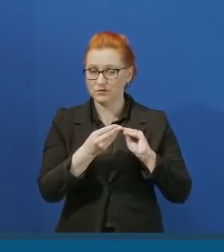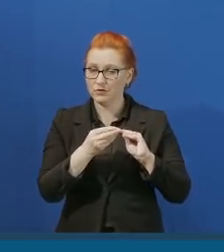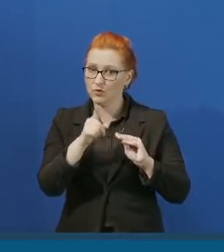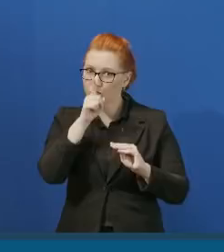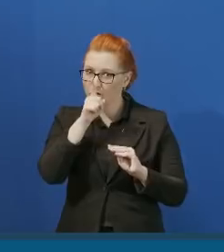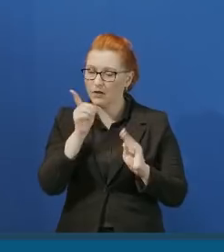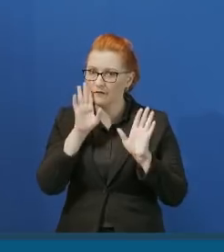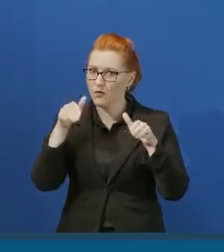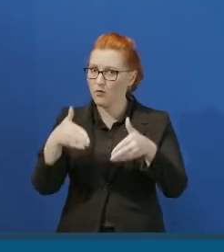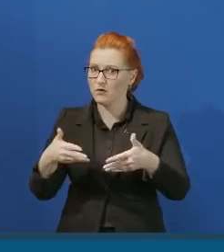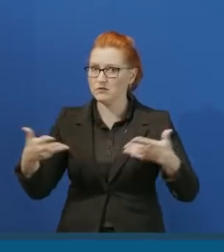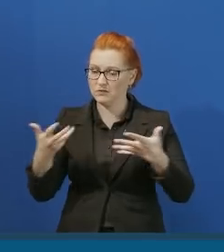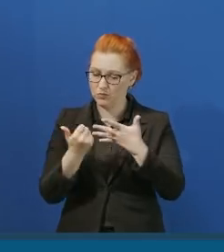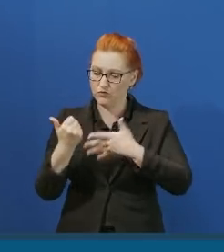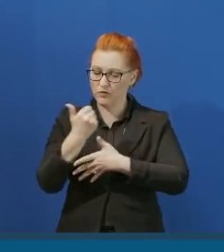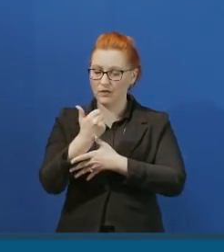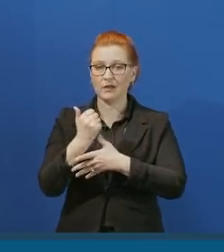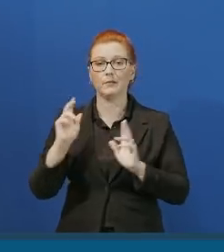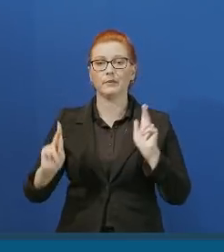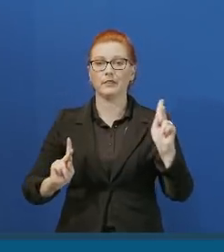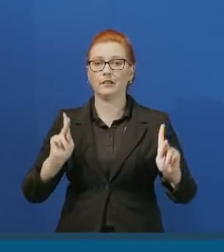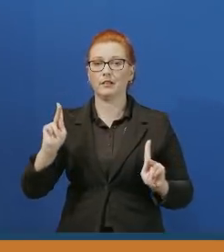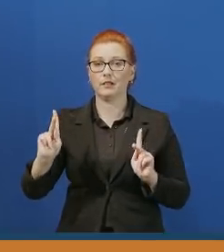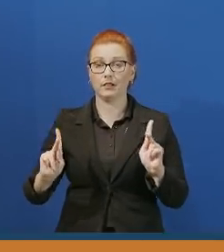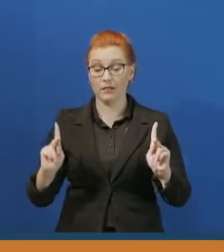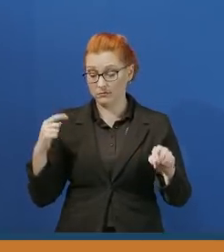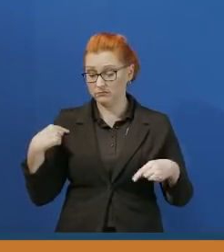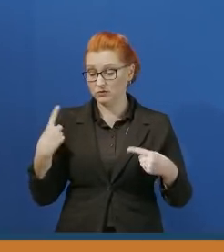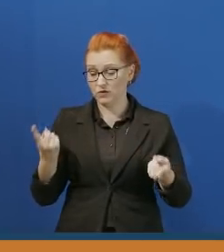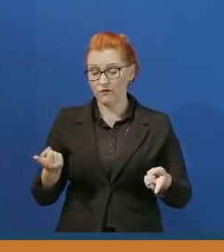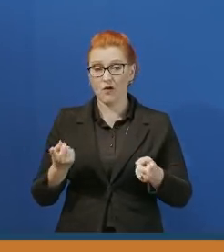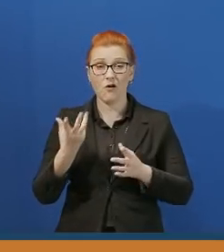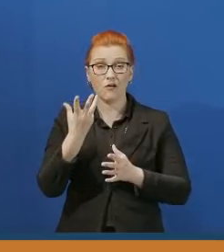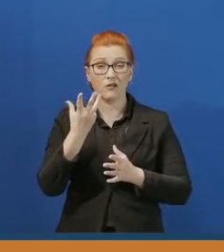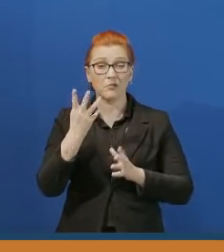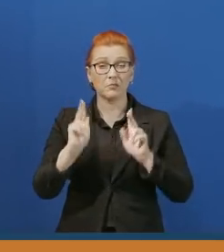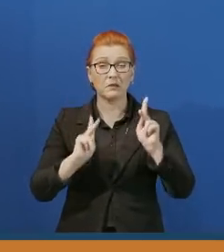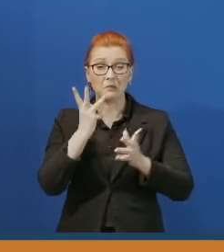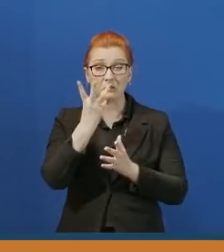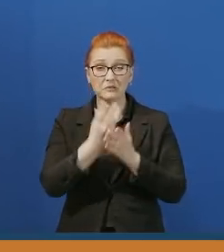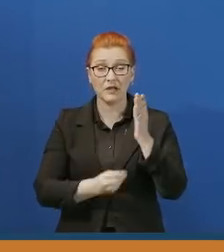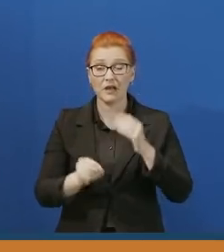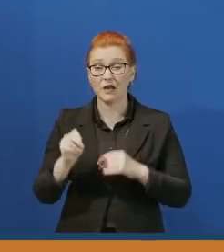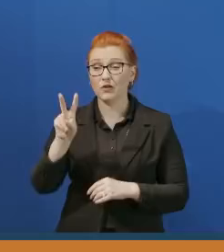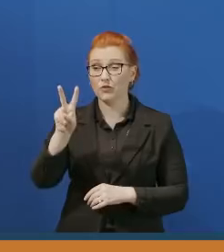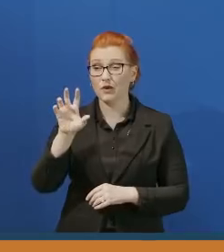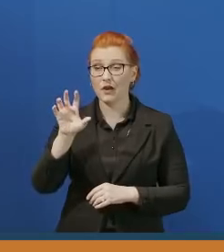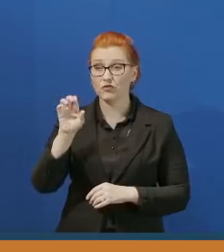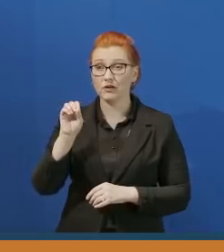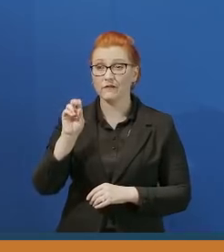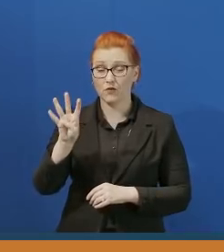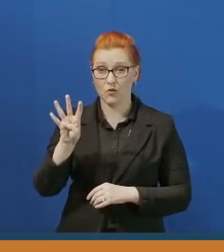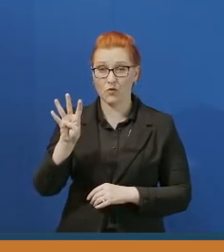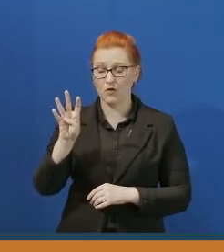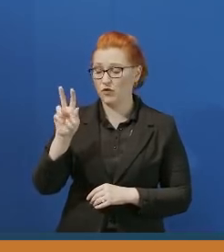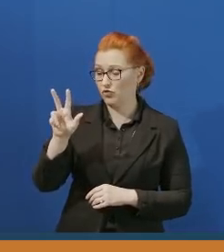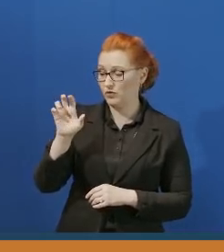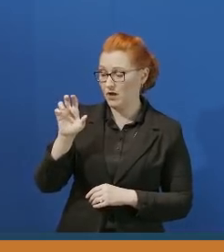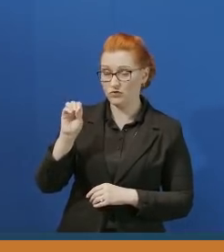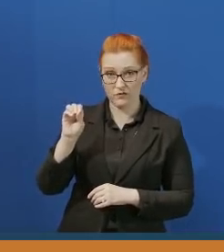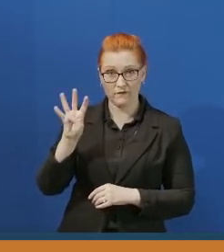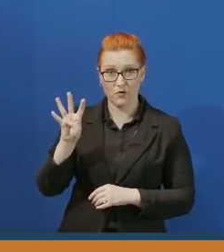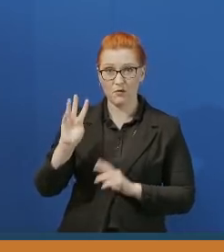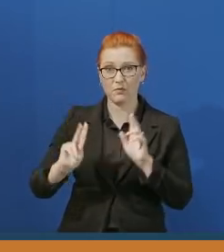lives in this state. So we have it on sound authority that we'll grieve with those that grieve and mourn